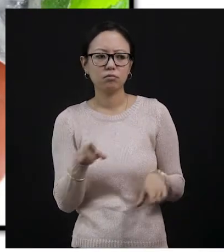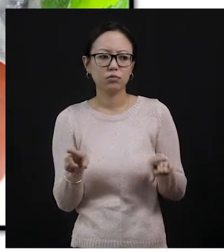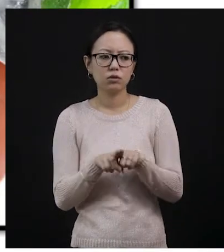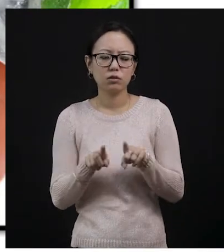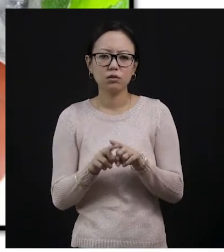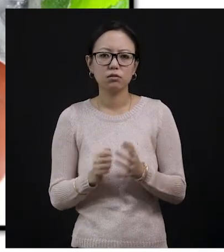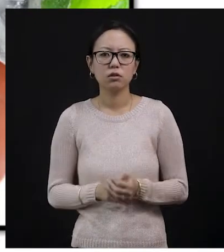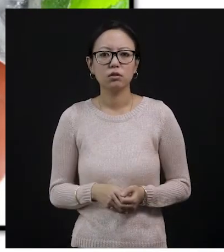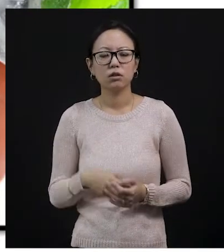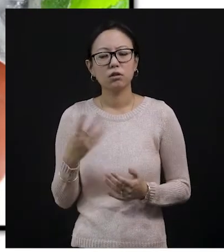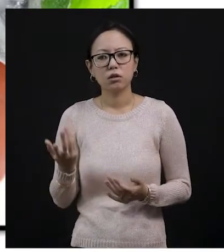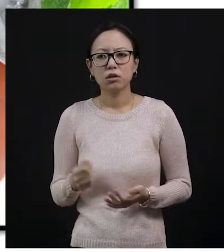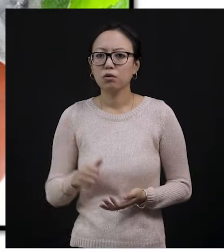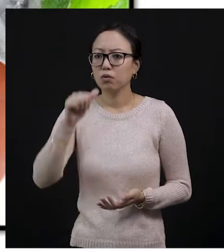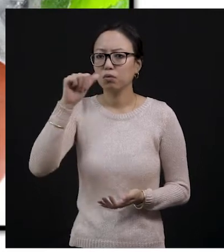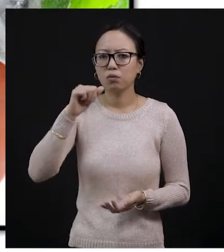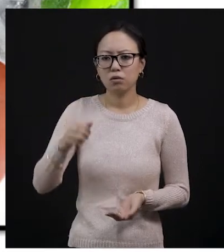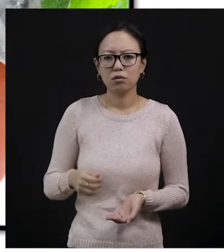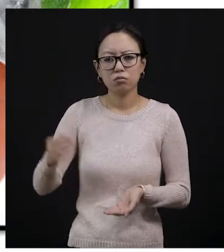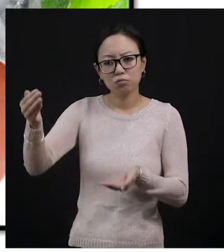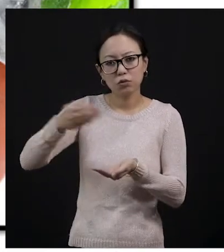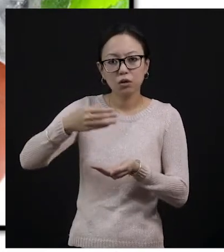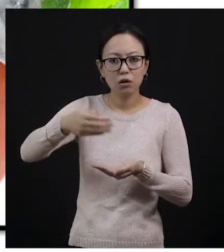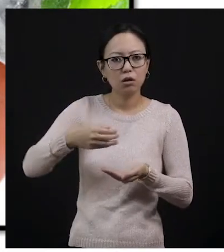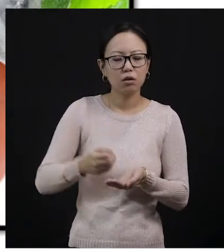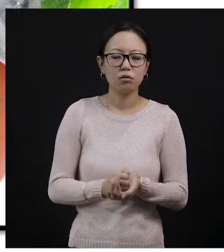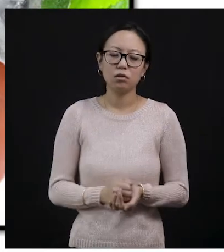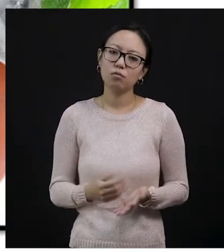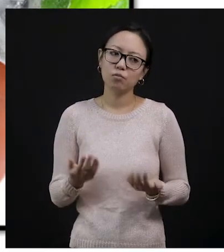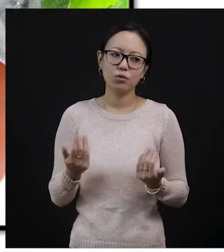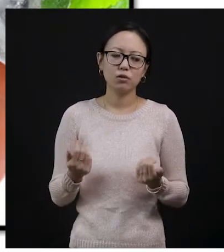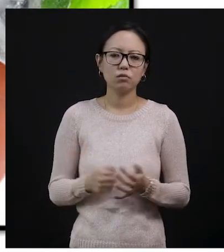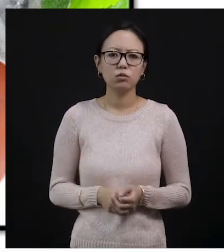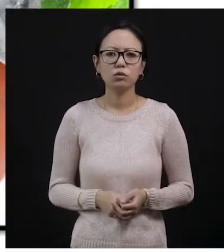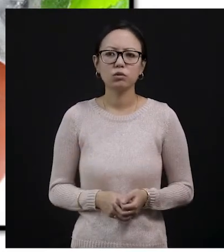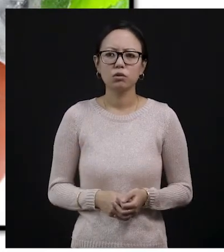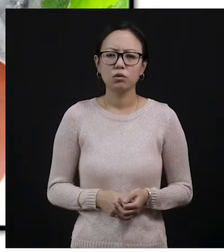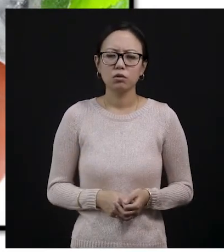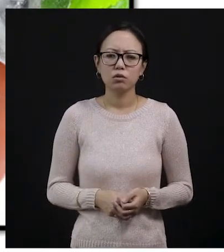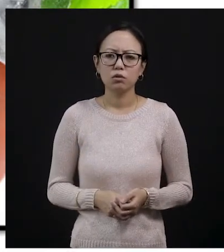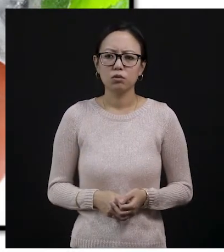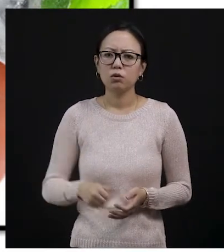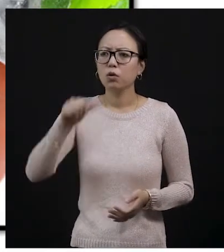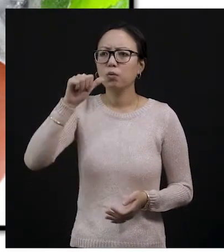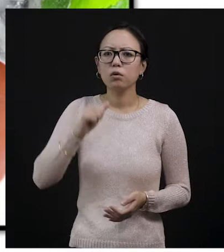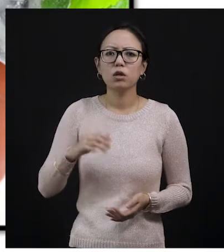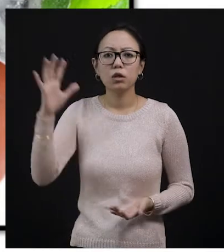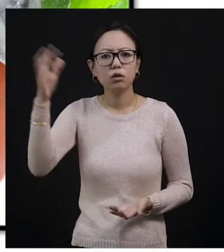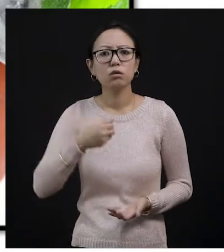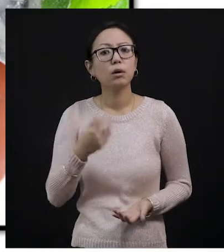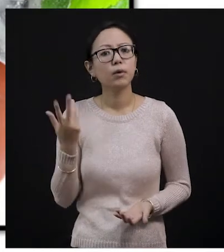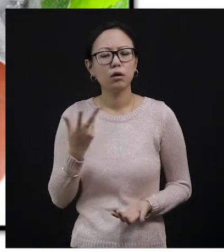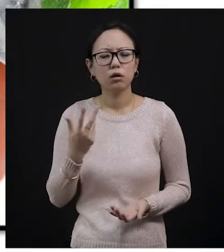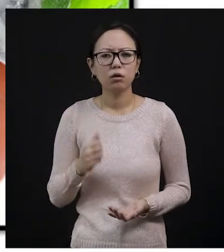And you can collect water even like this. Why? From where this water is coming? Did it rain? No, it did not rain.